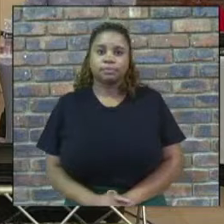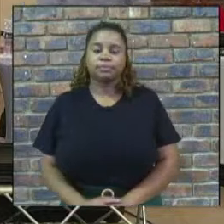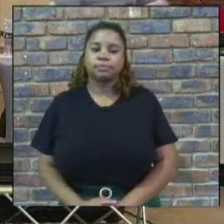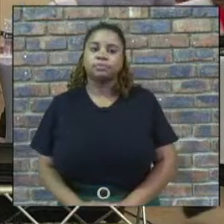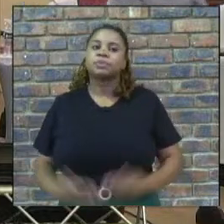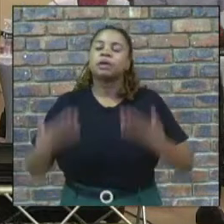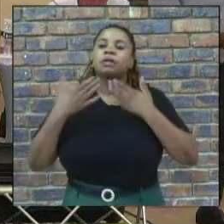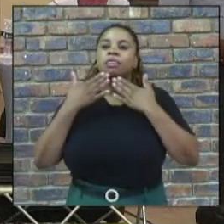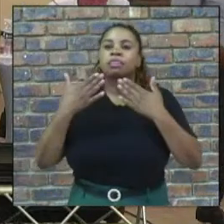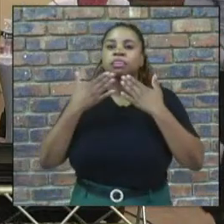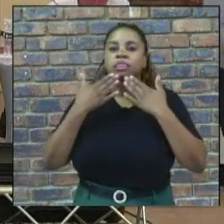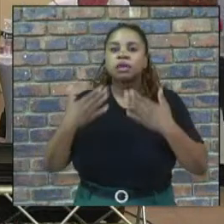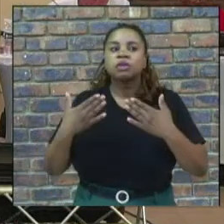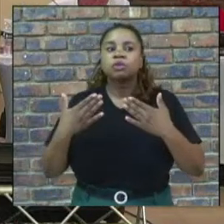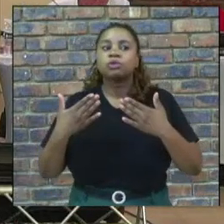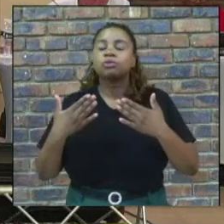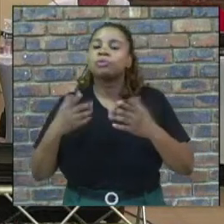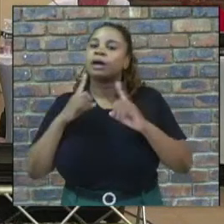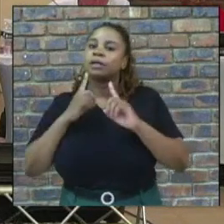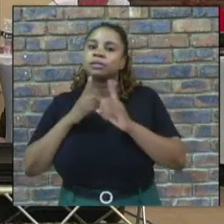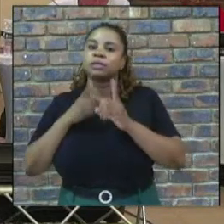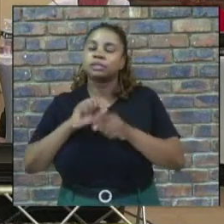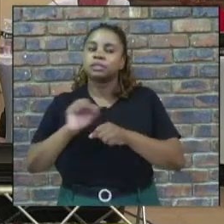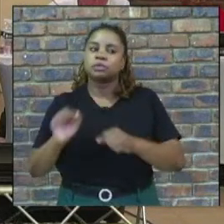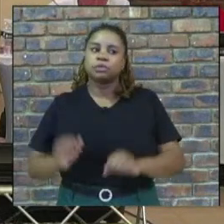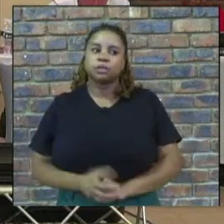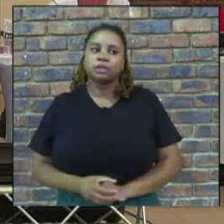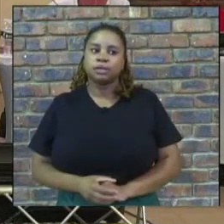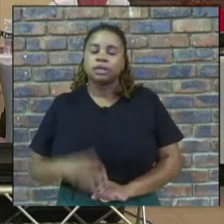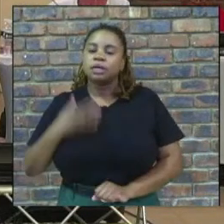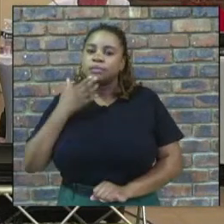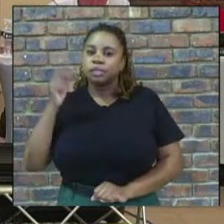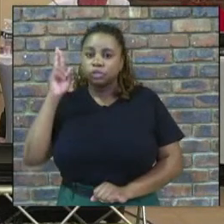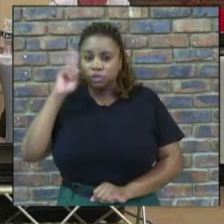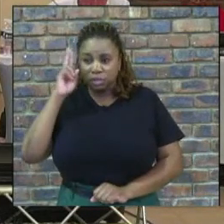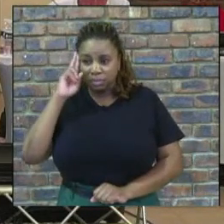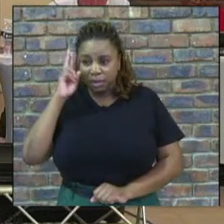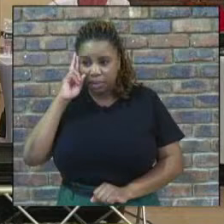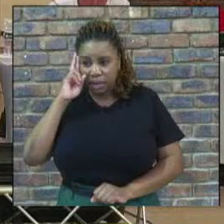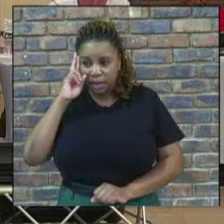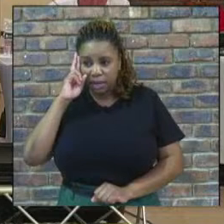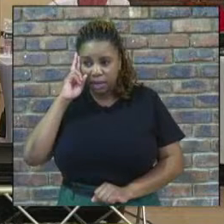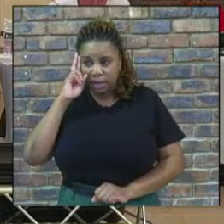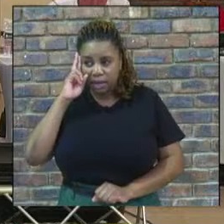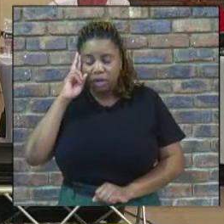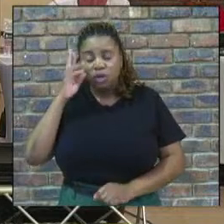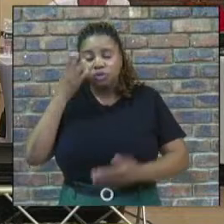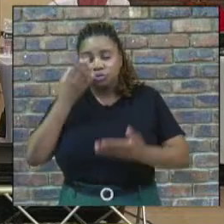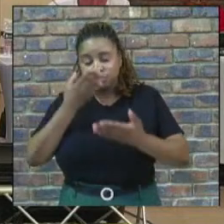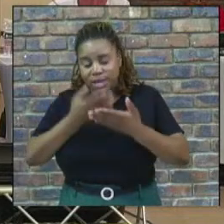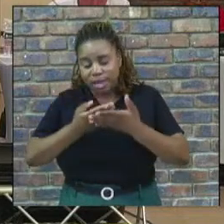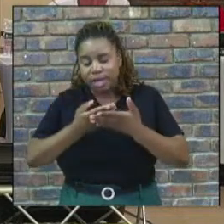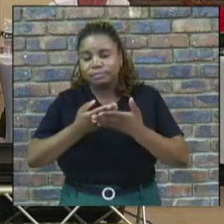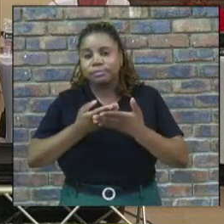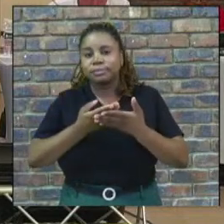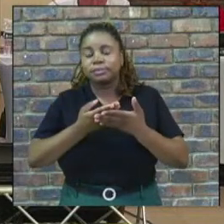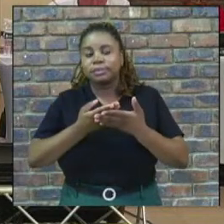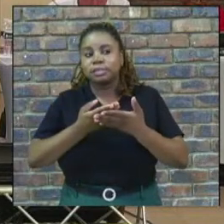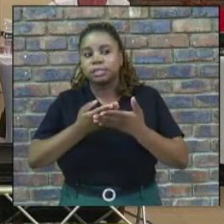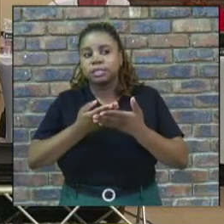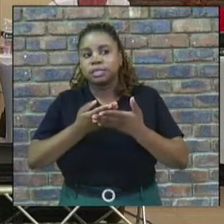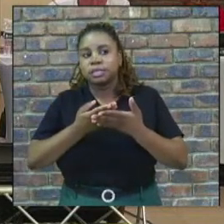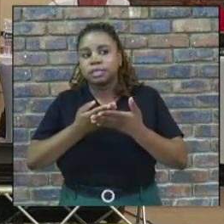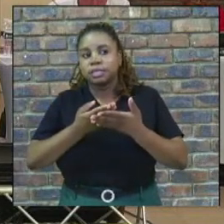Thank you very much for the responses. Let's remember that we can still add, submit